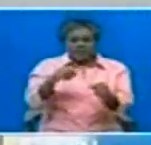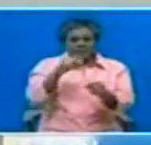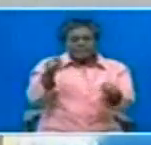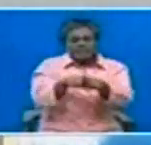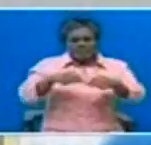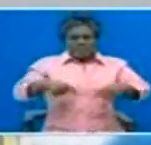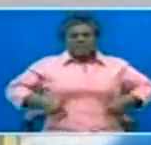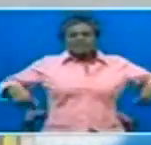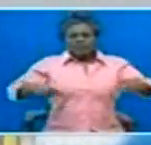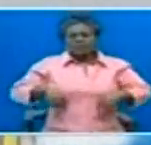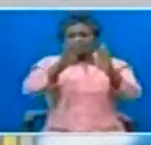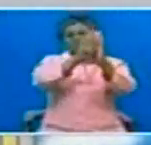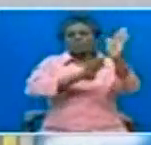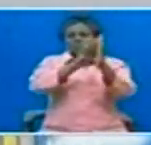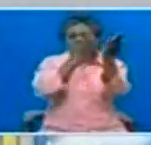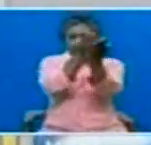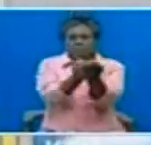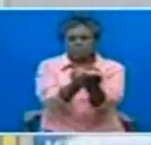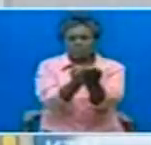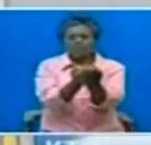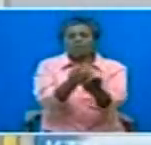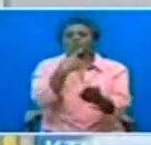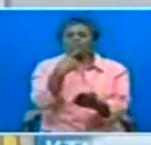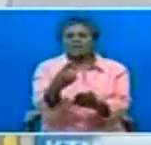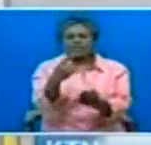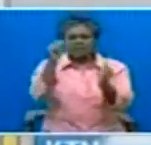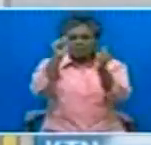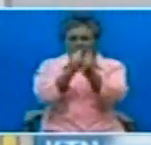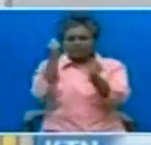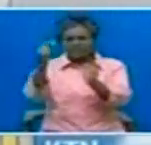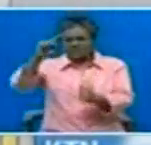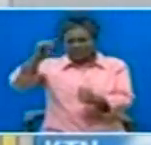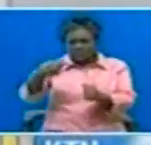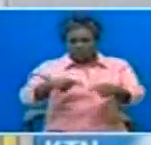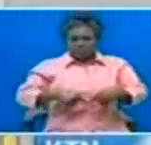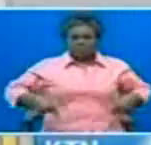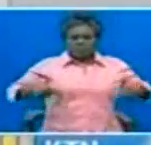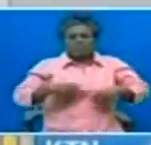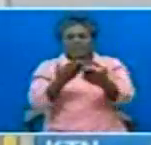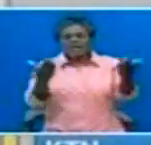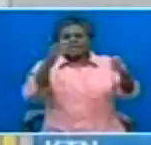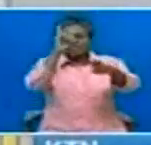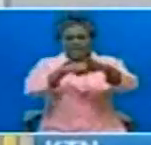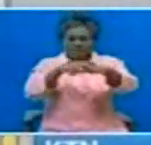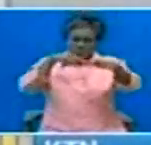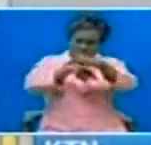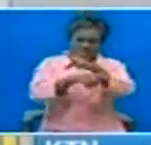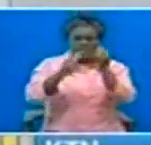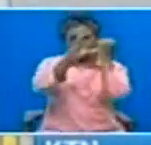in the country, the bill proposes a maximum number of 150,000 refugees at any given time in the